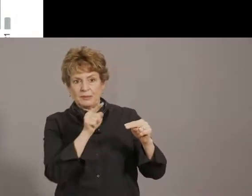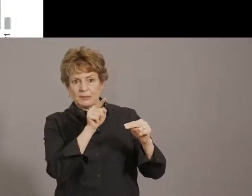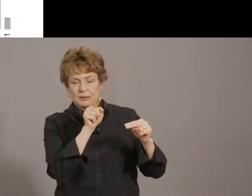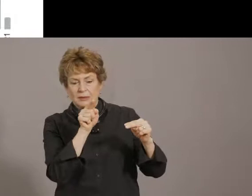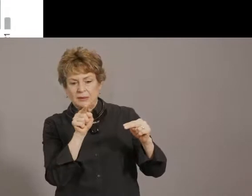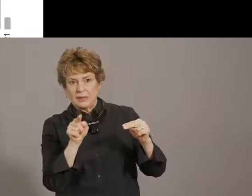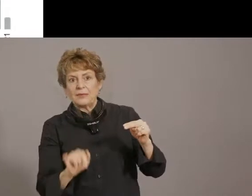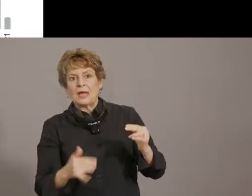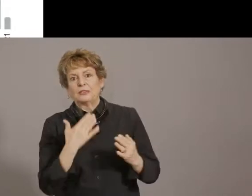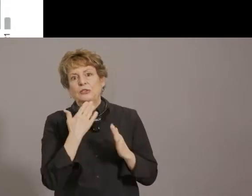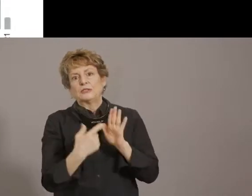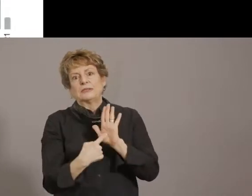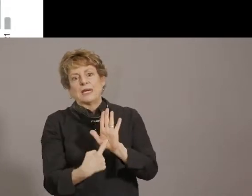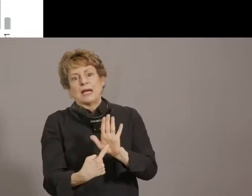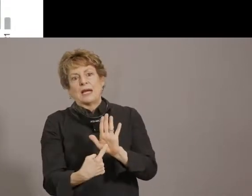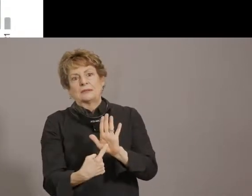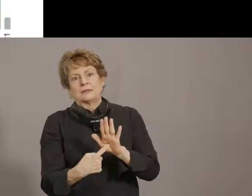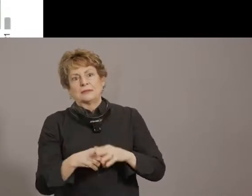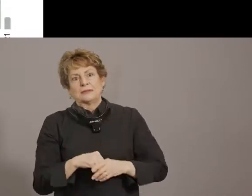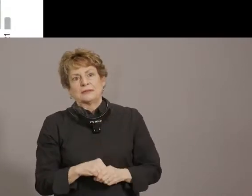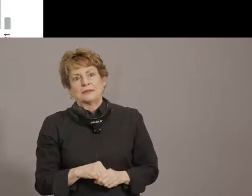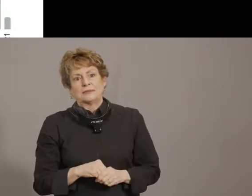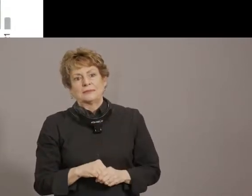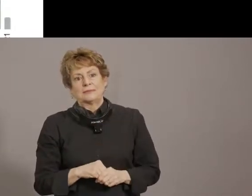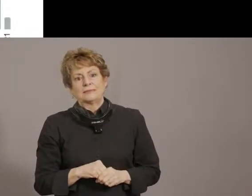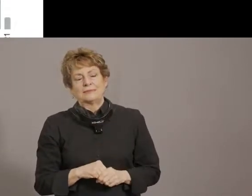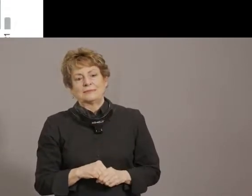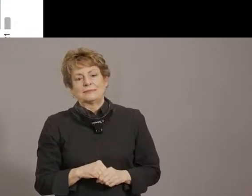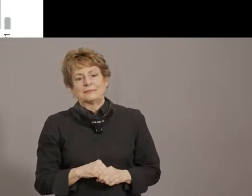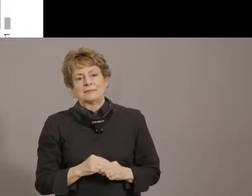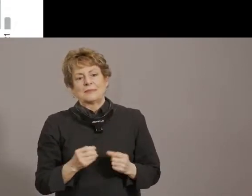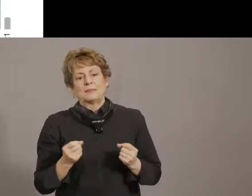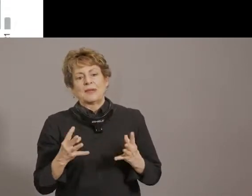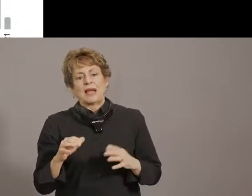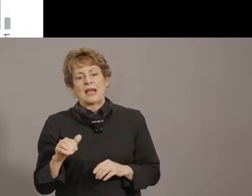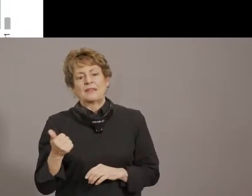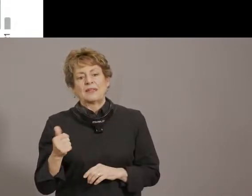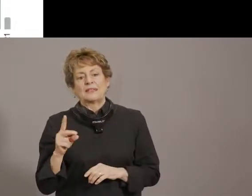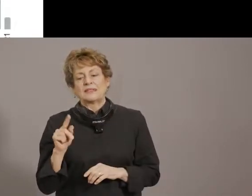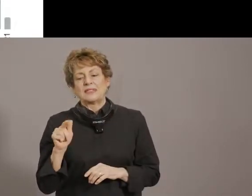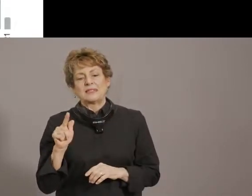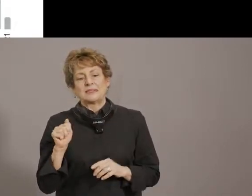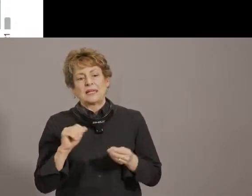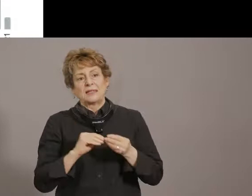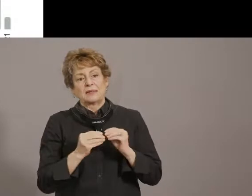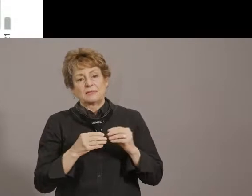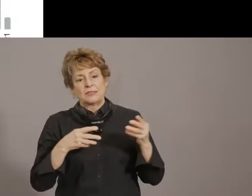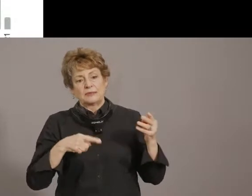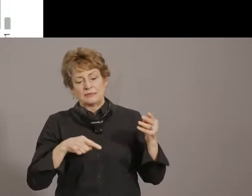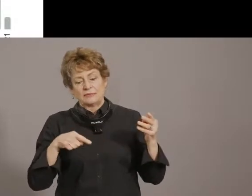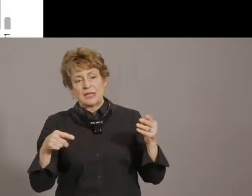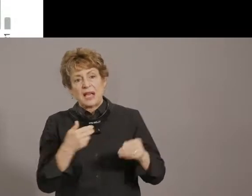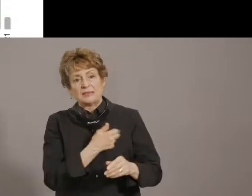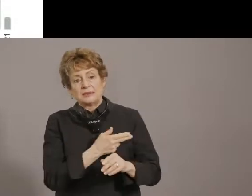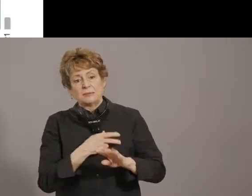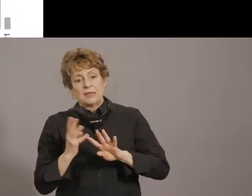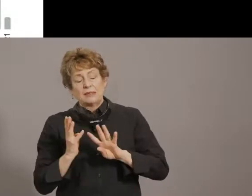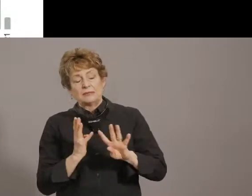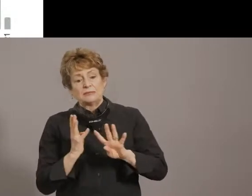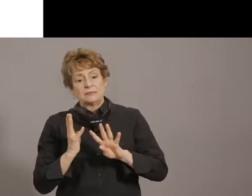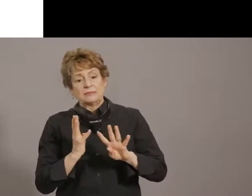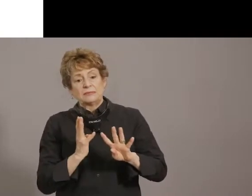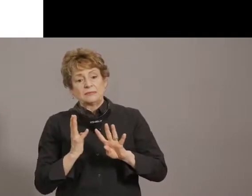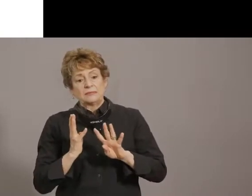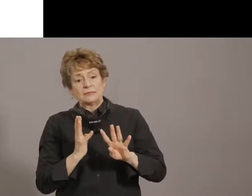mirrors a lot of our other data, including our hospital usage data and our percent